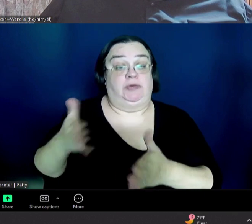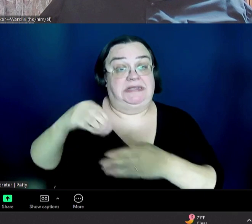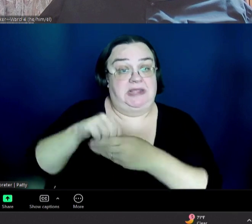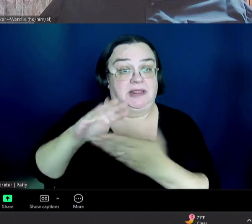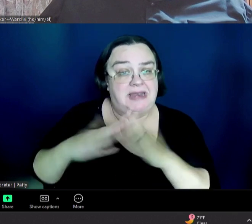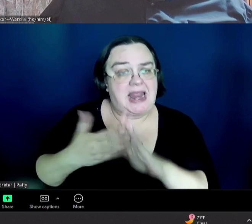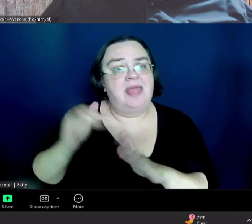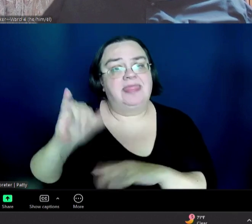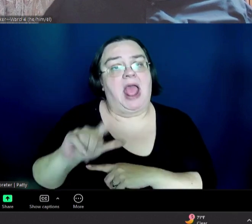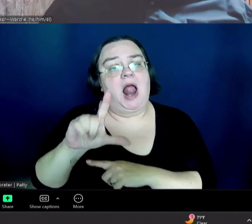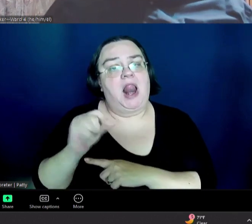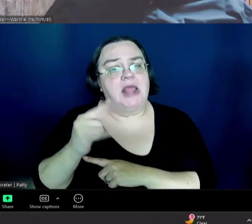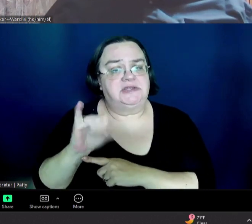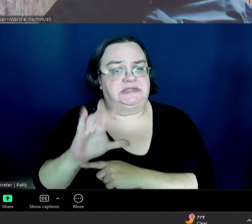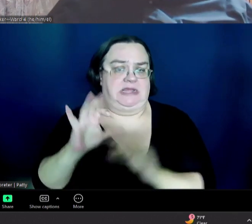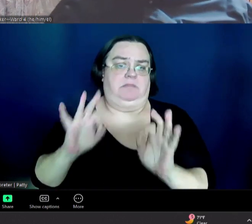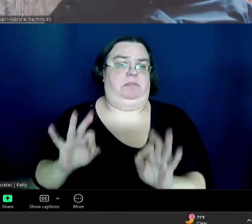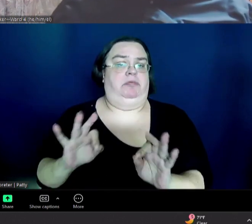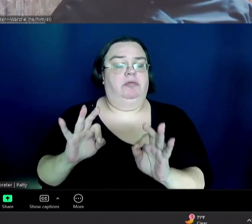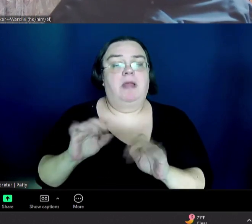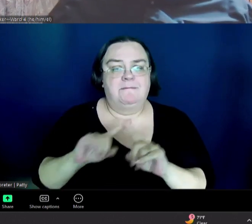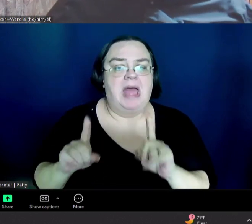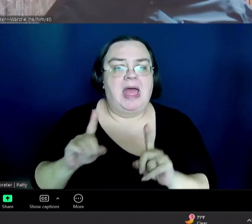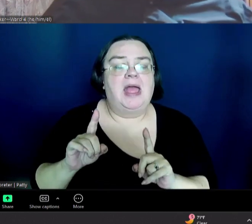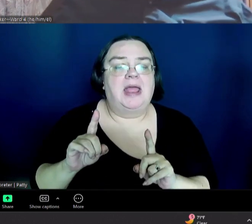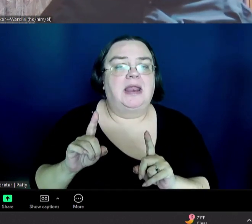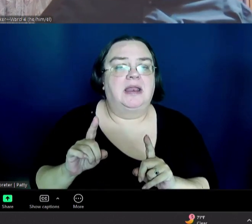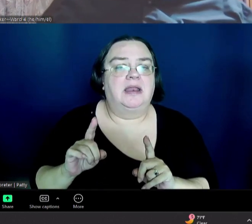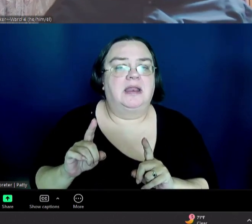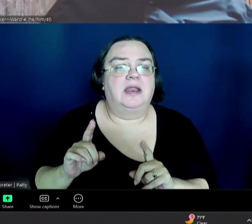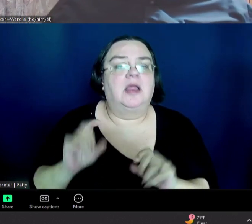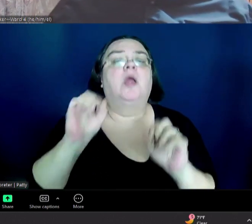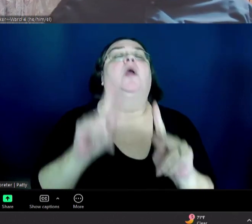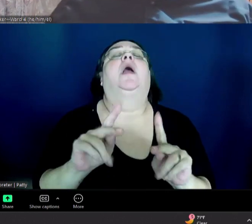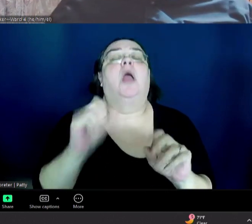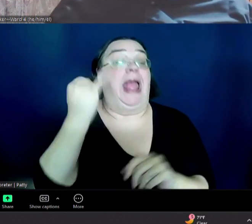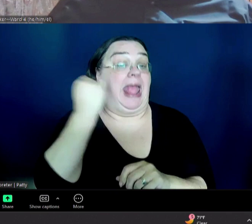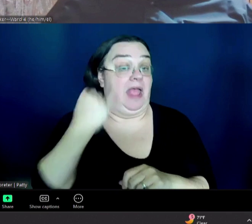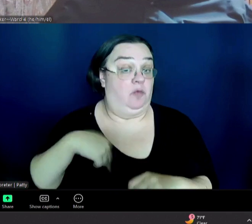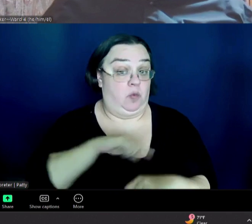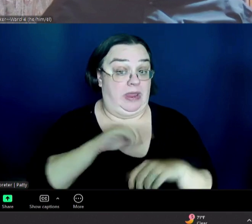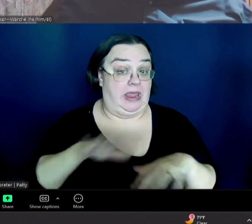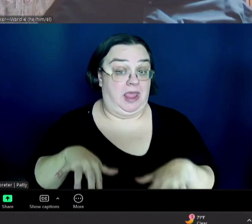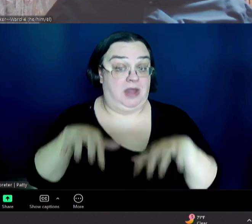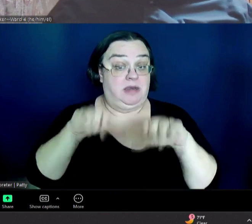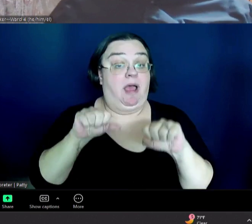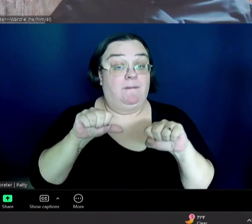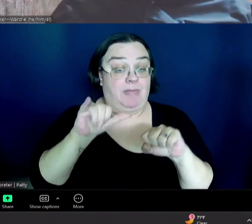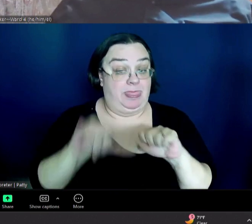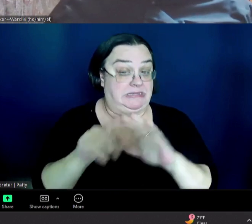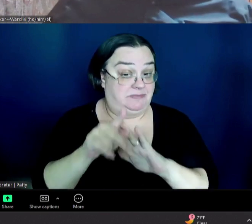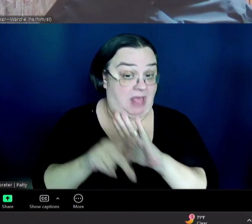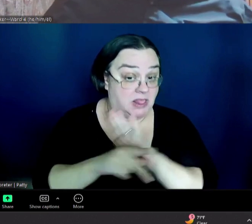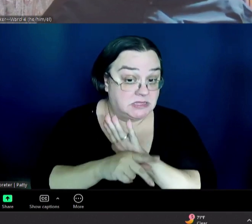logistically candidates, but we'll get there. I think, okay, so if we adopted this policy